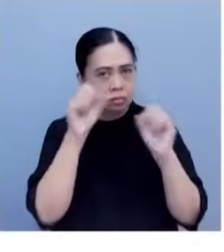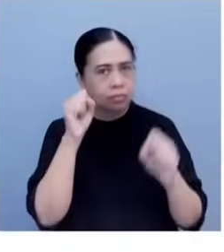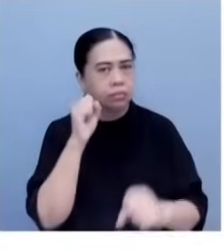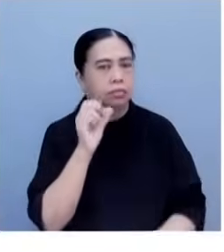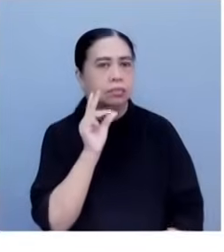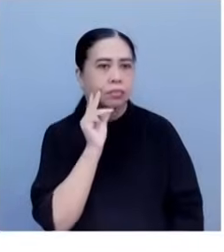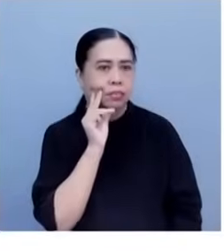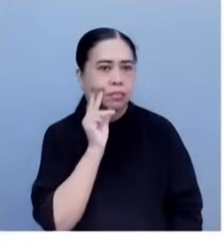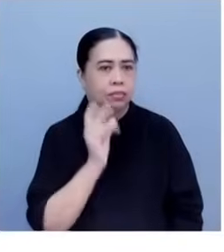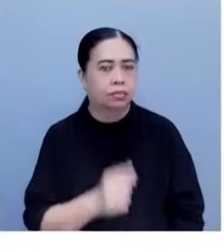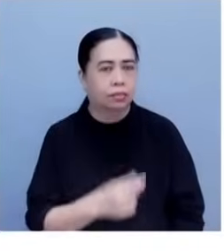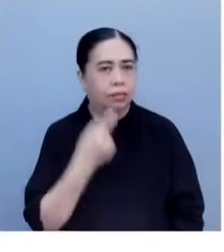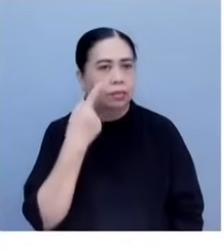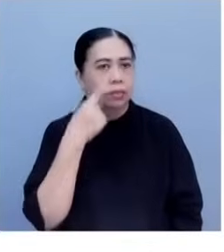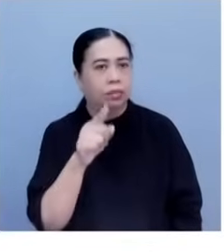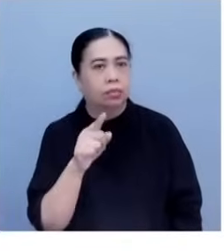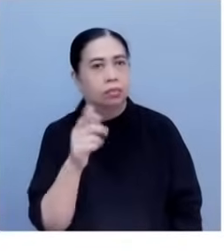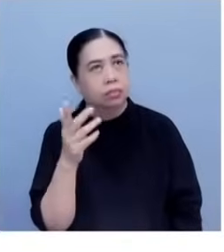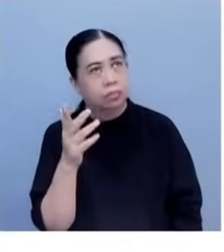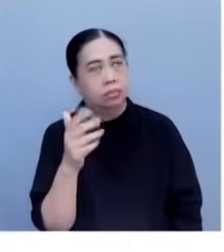Rodrigo Duterte for